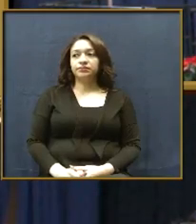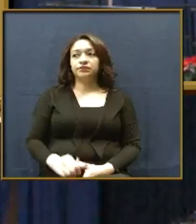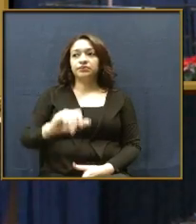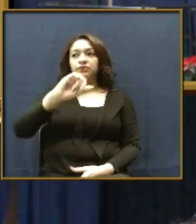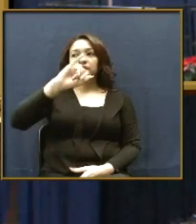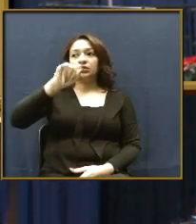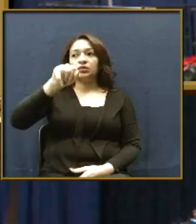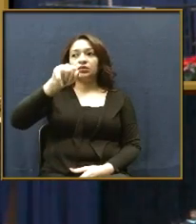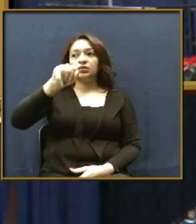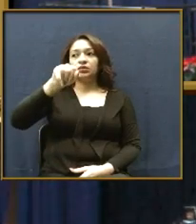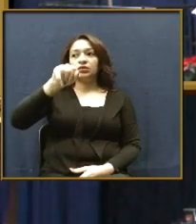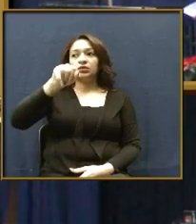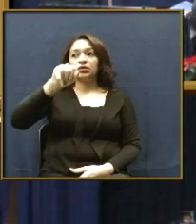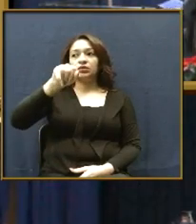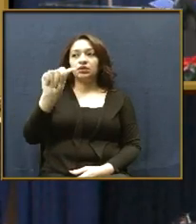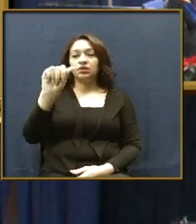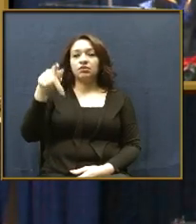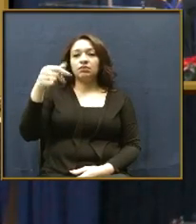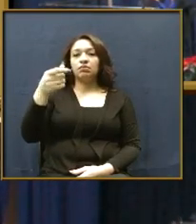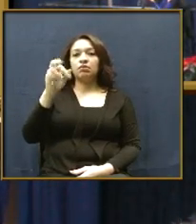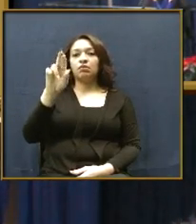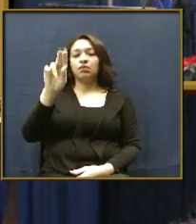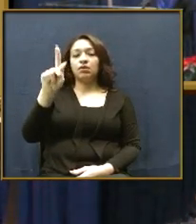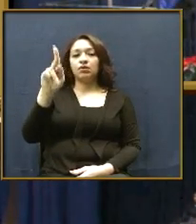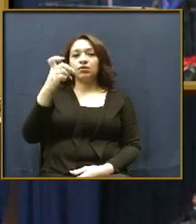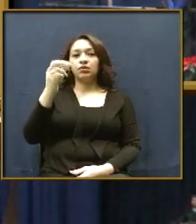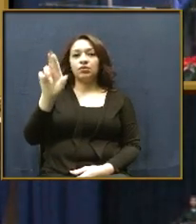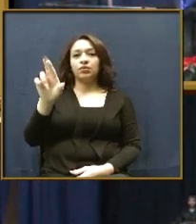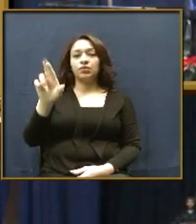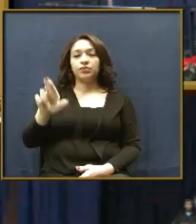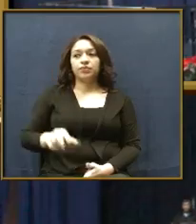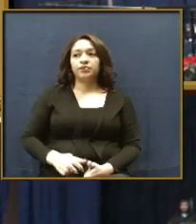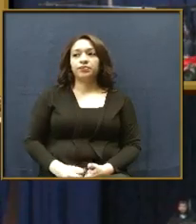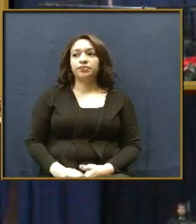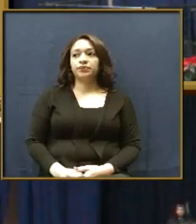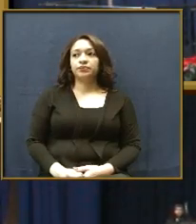Julia Ann Kappa Phi.